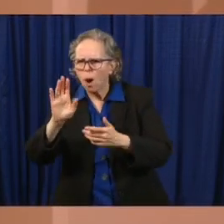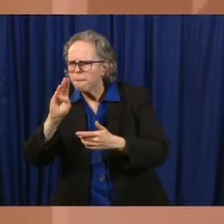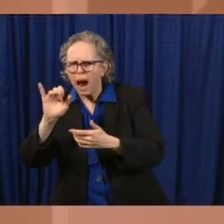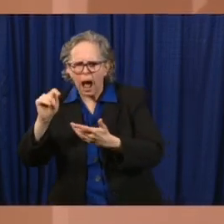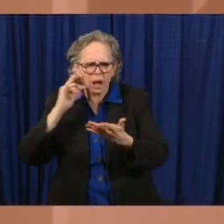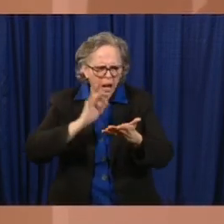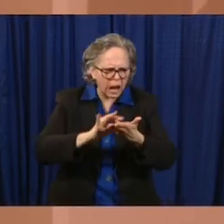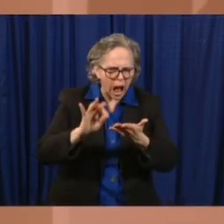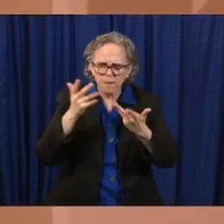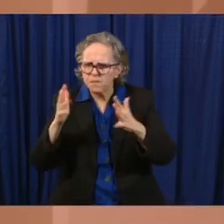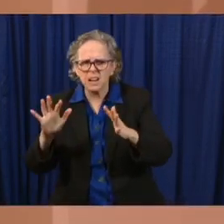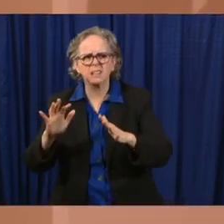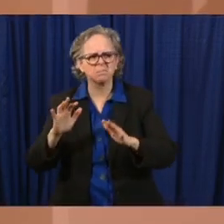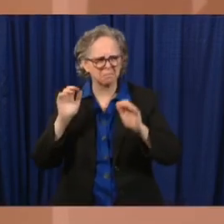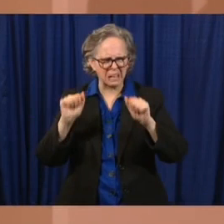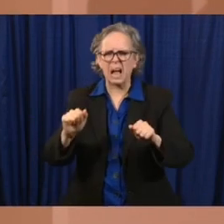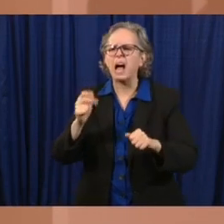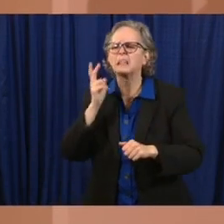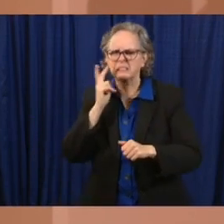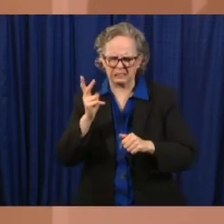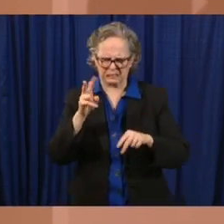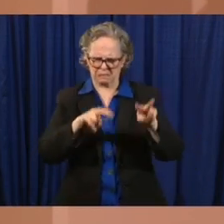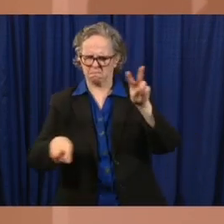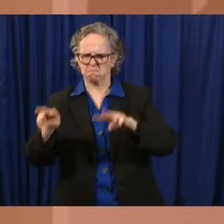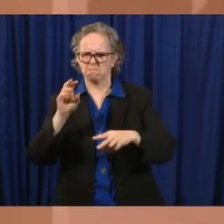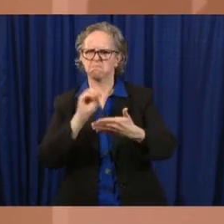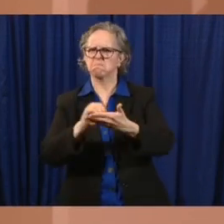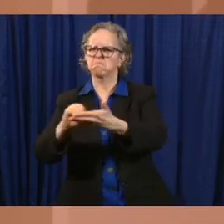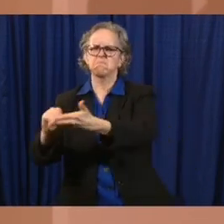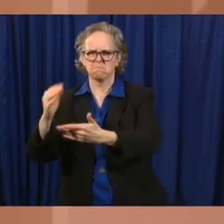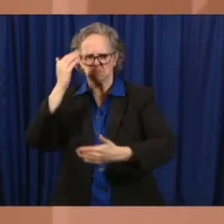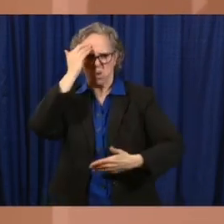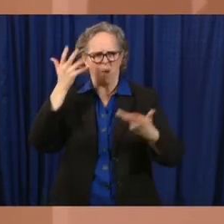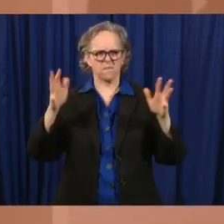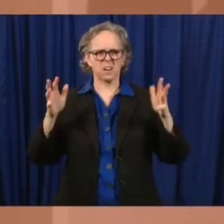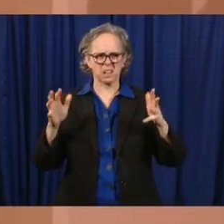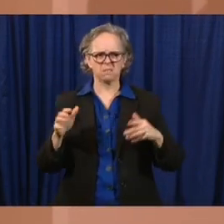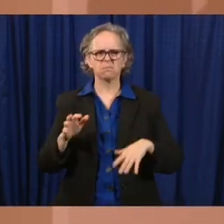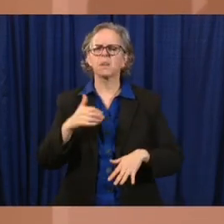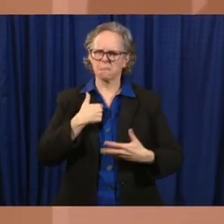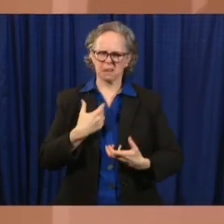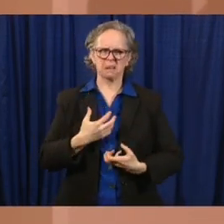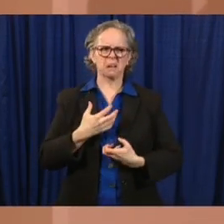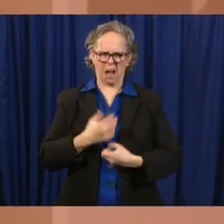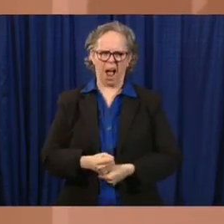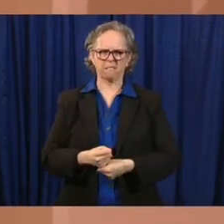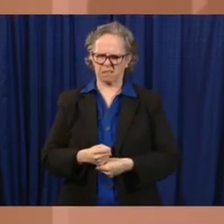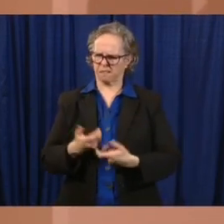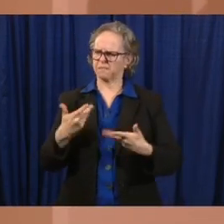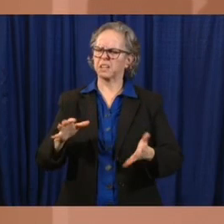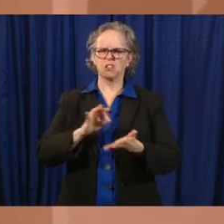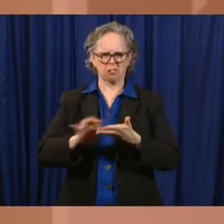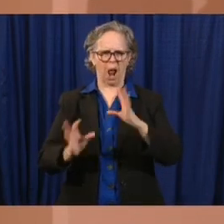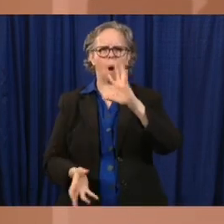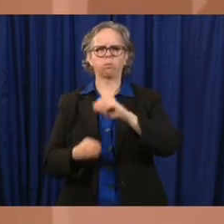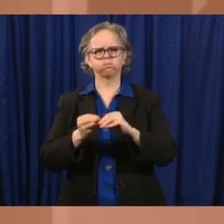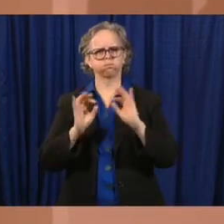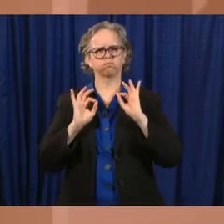do that, to provide a great deal of reassurance to you that your ballot is received and is going to be counted. And then